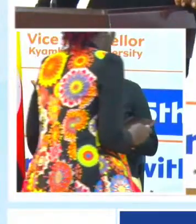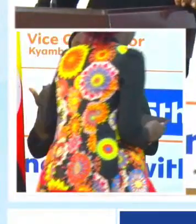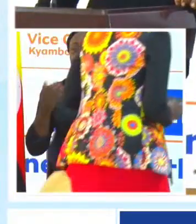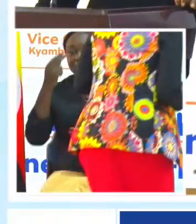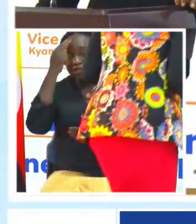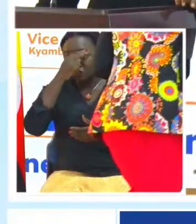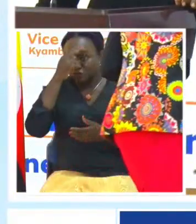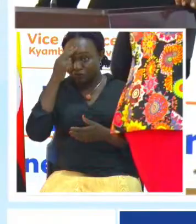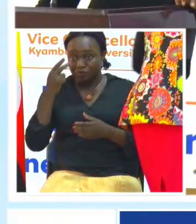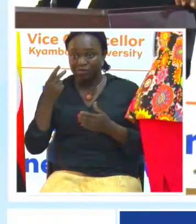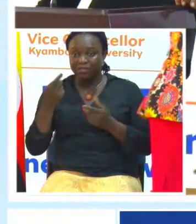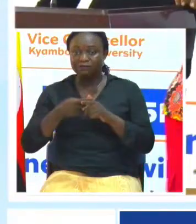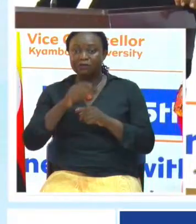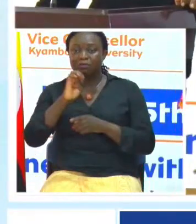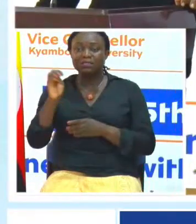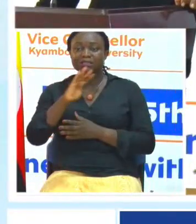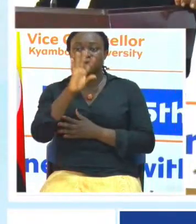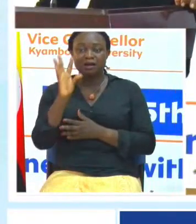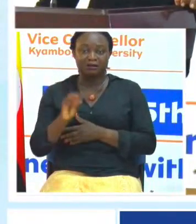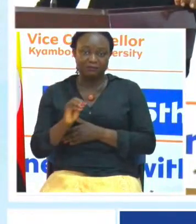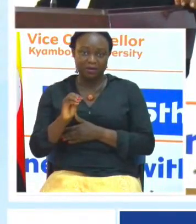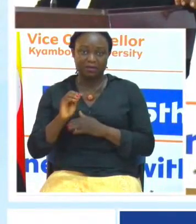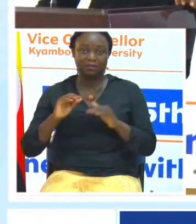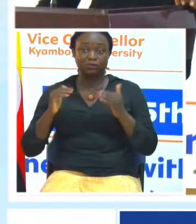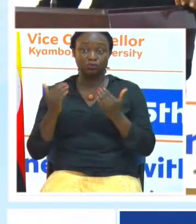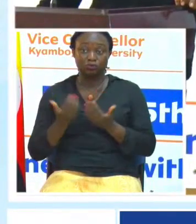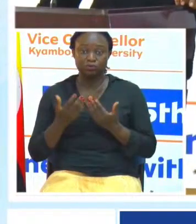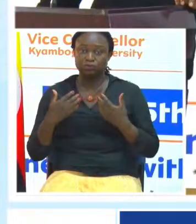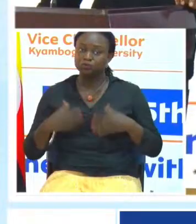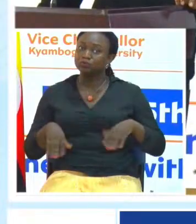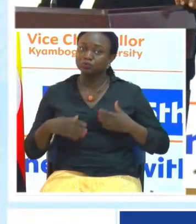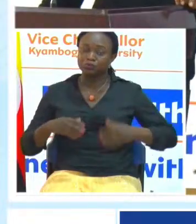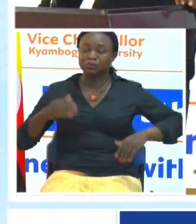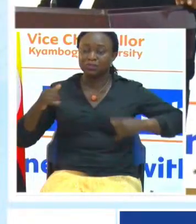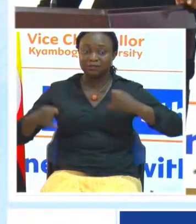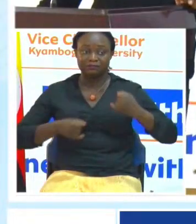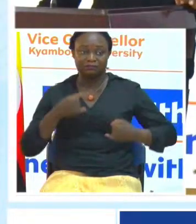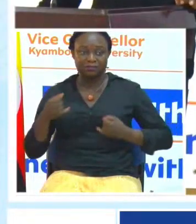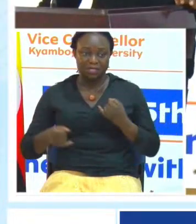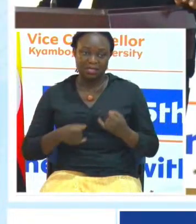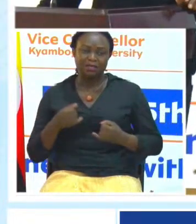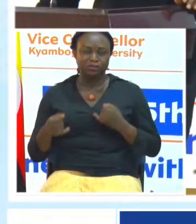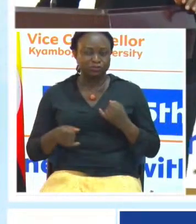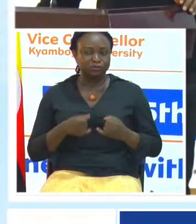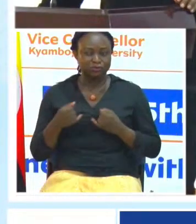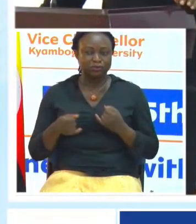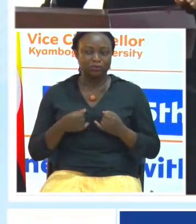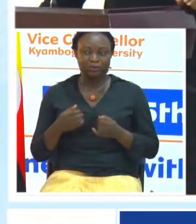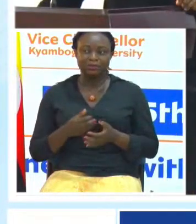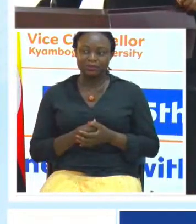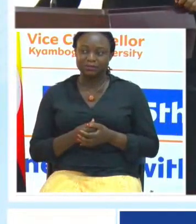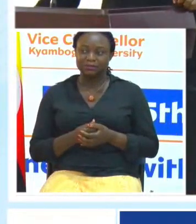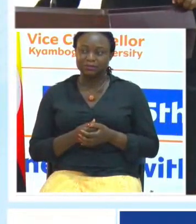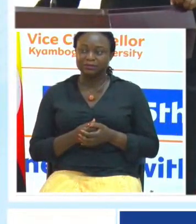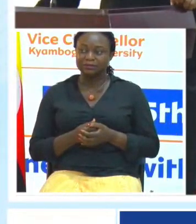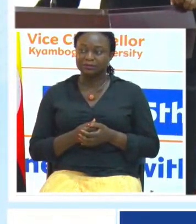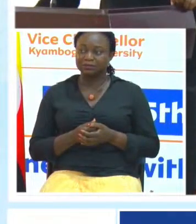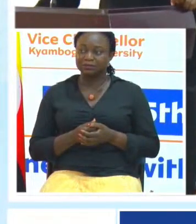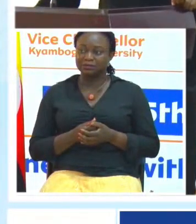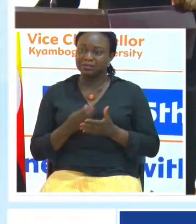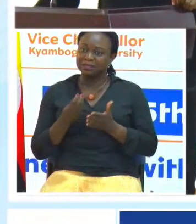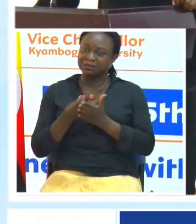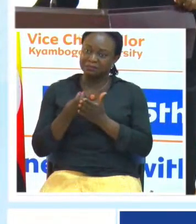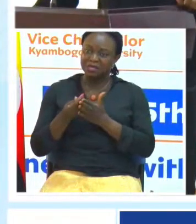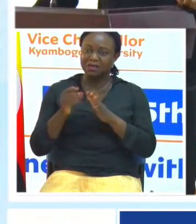within East African community, they have fairly enjoyed uh, the tuition